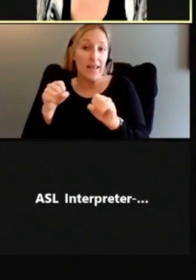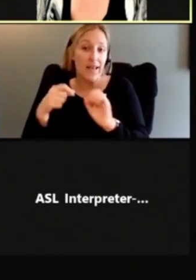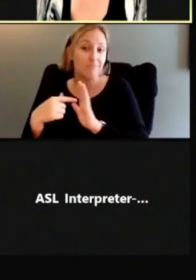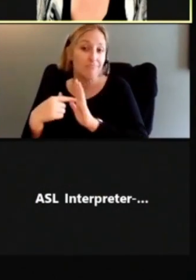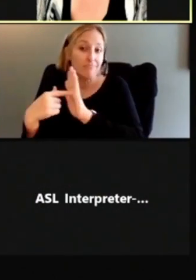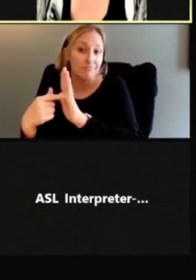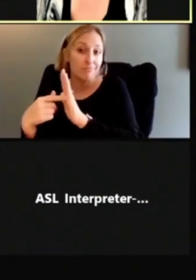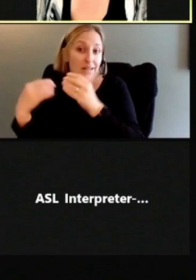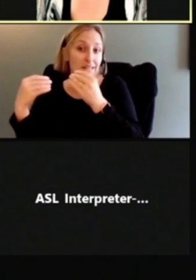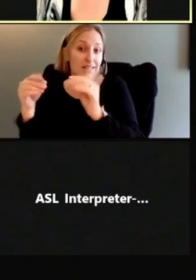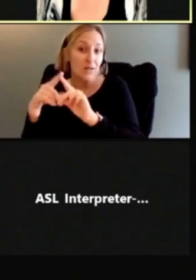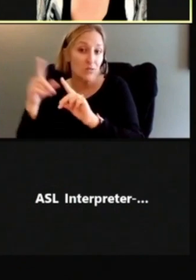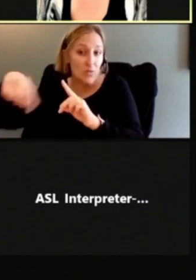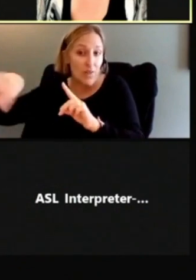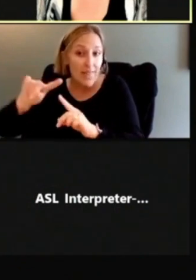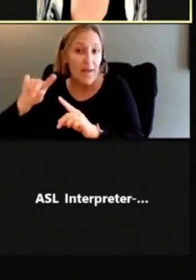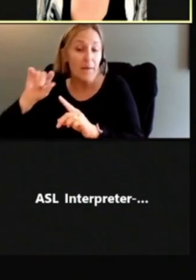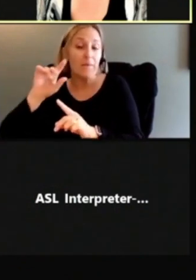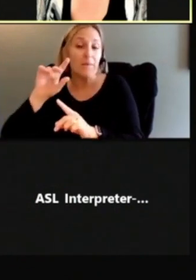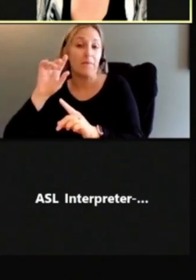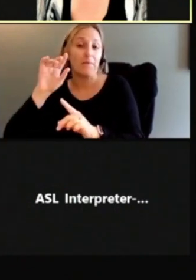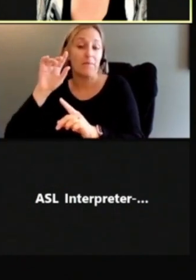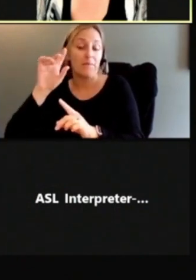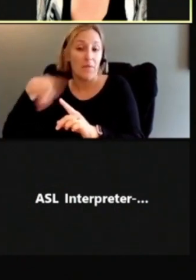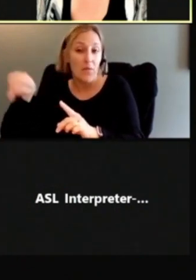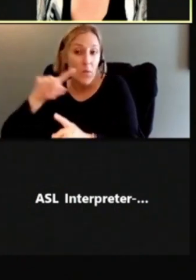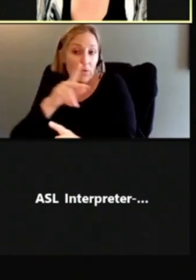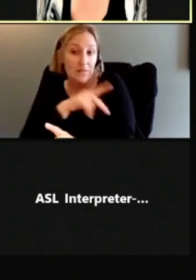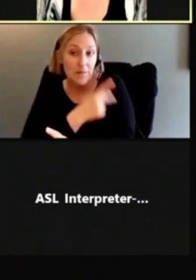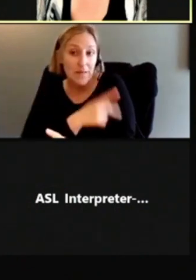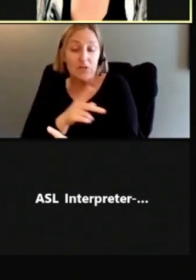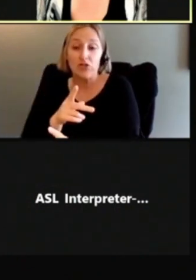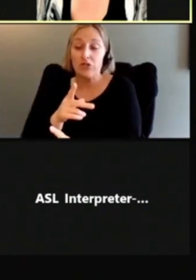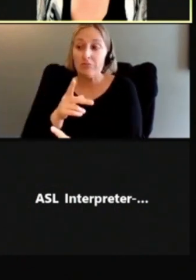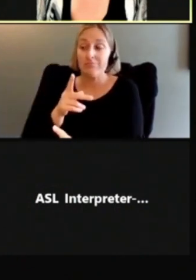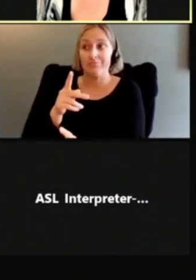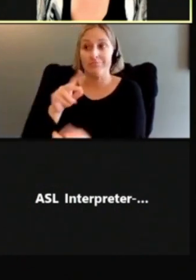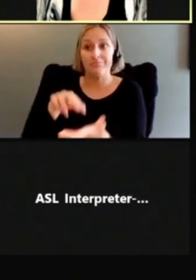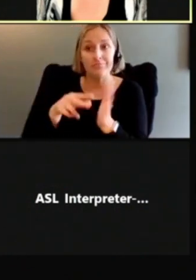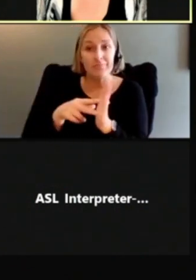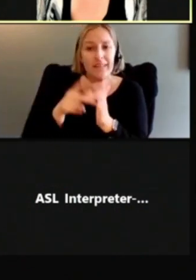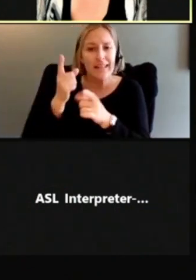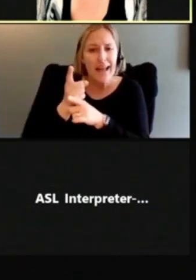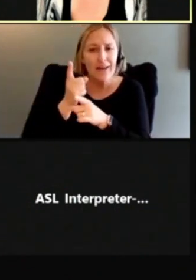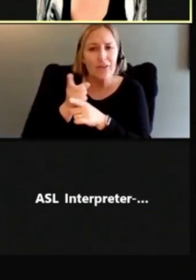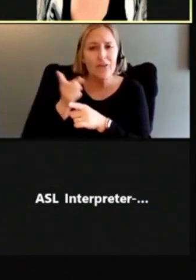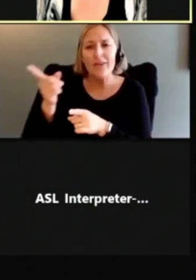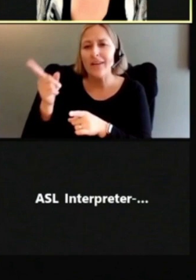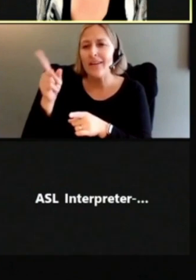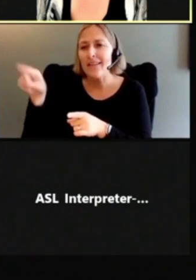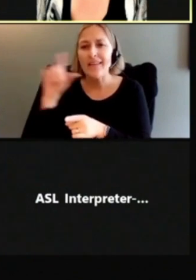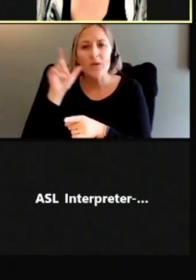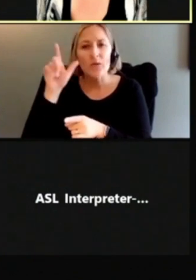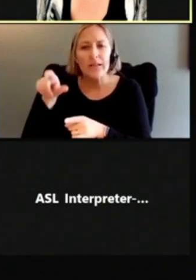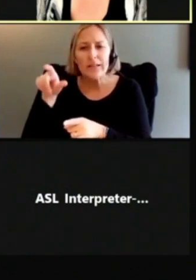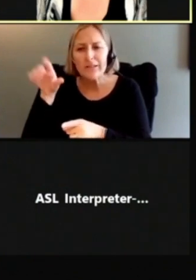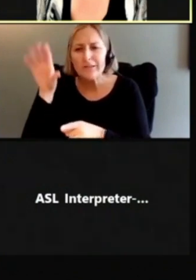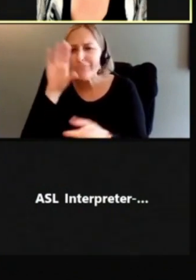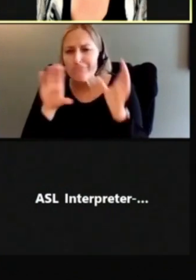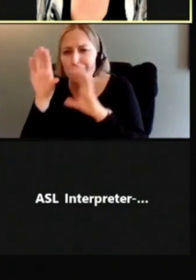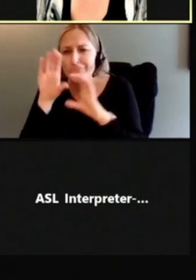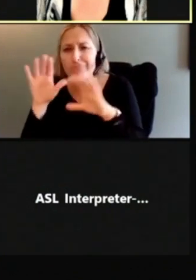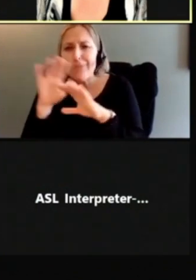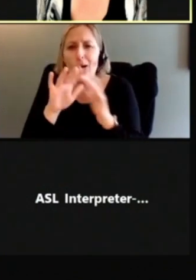client is that it's credible, it's accurate. They don't need to go down that rabbit hole of the internet where there is a lot